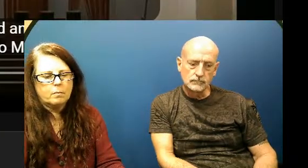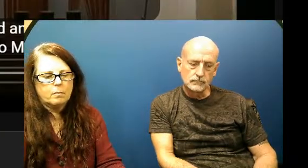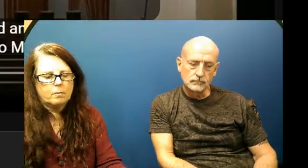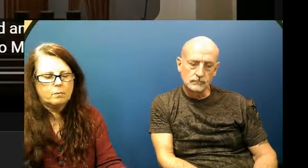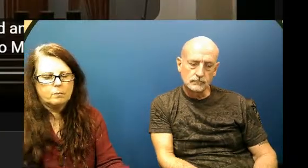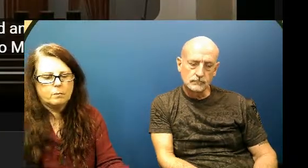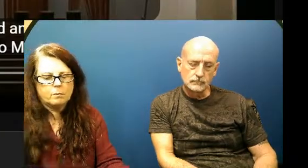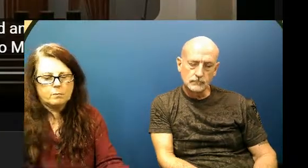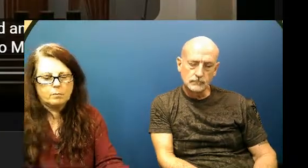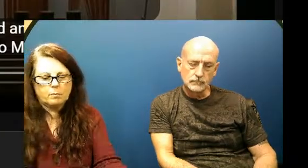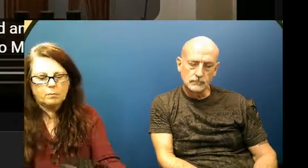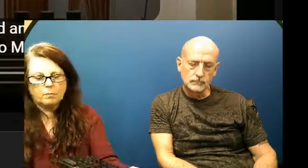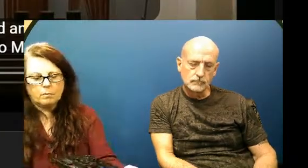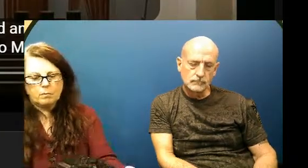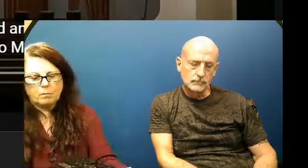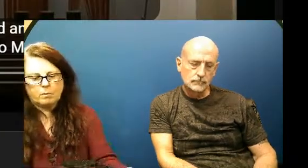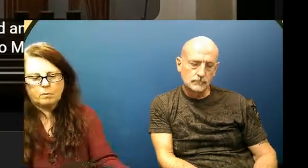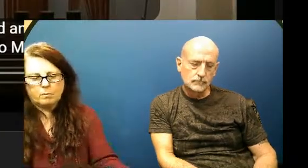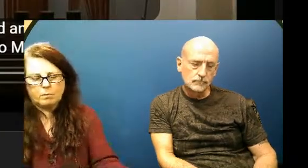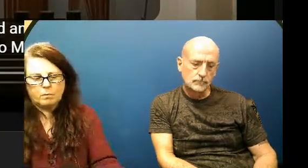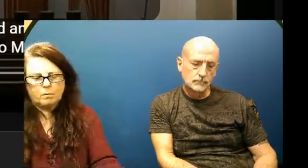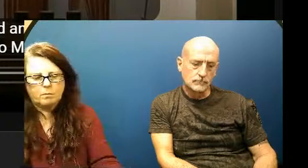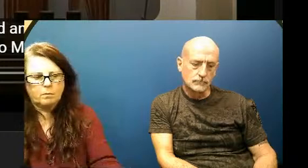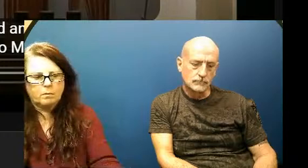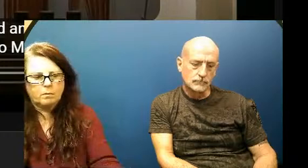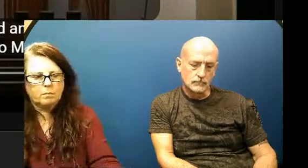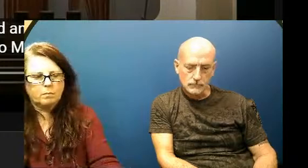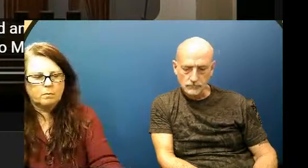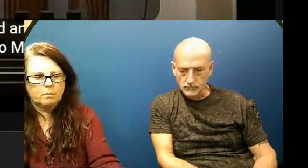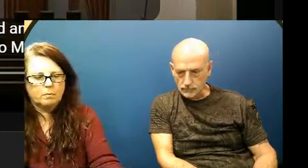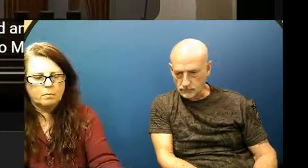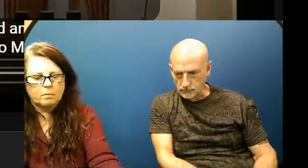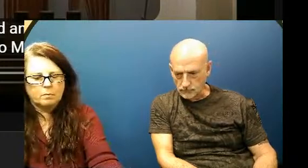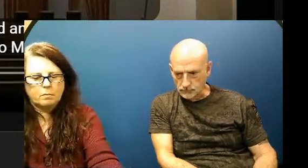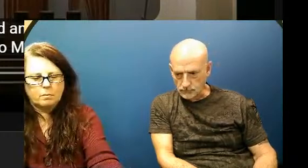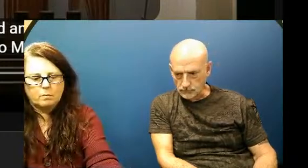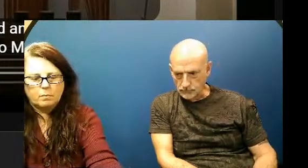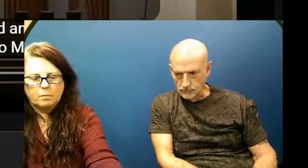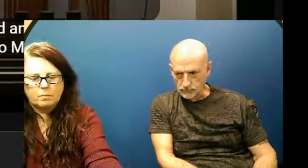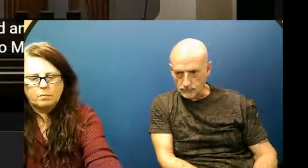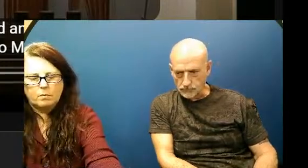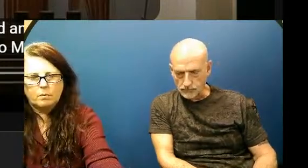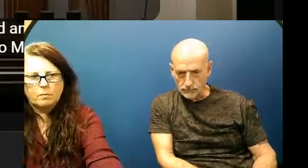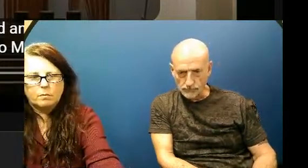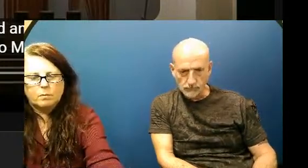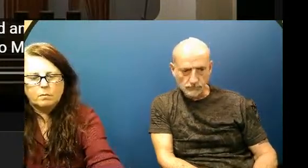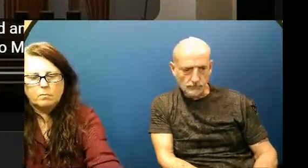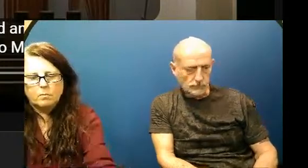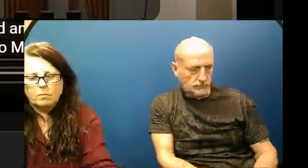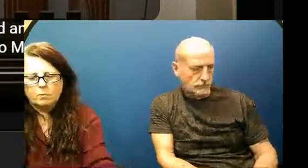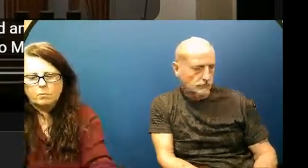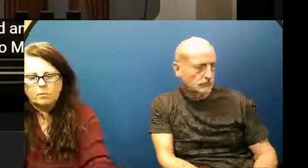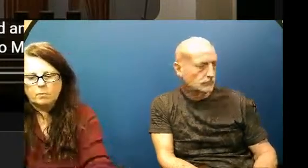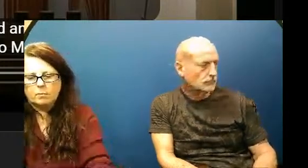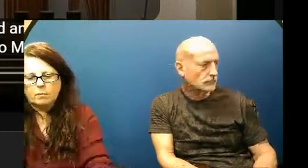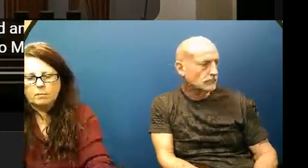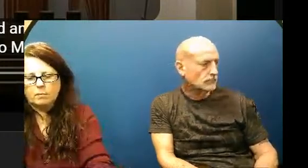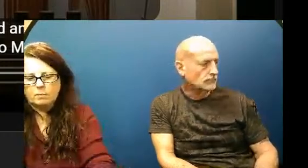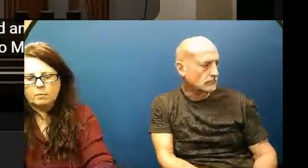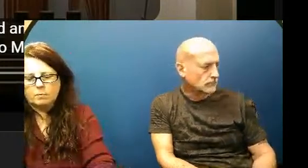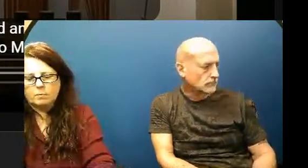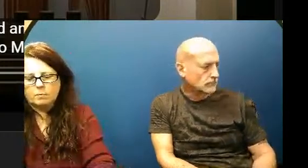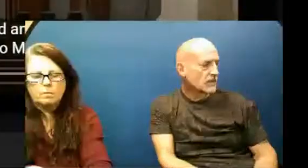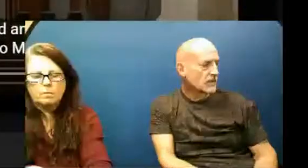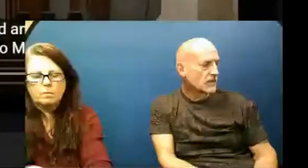think it's not like ACARA for a much more fundamental sense. ACARA involved a totally speech-neutral law. It didn't go